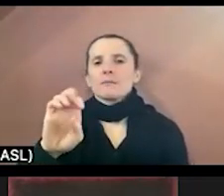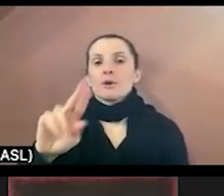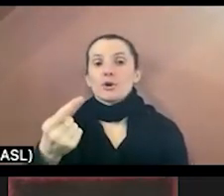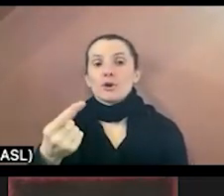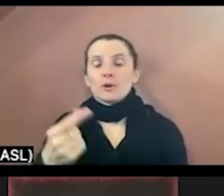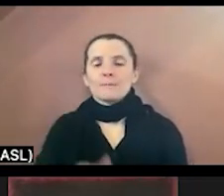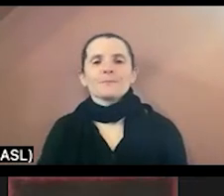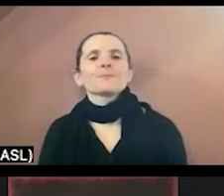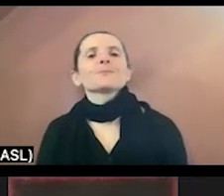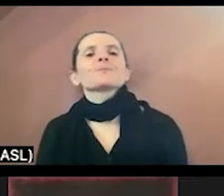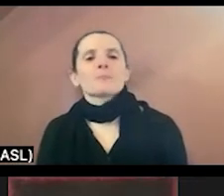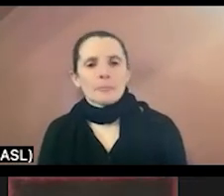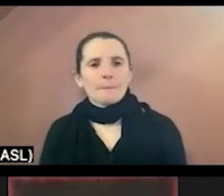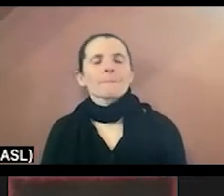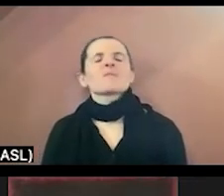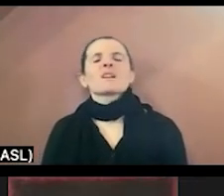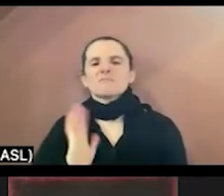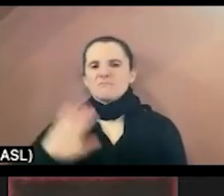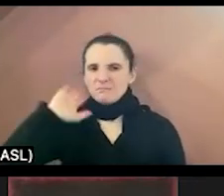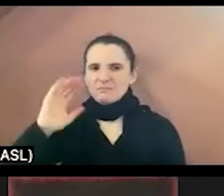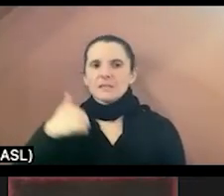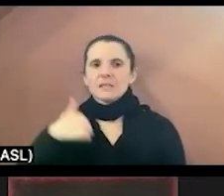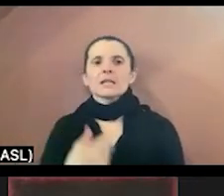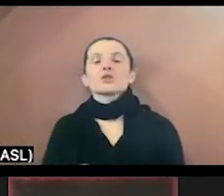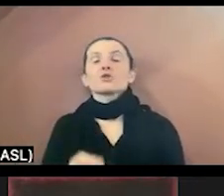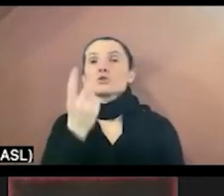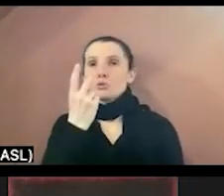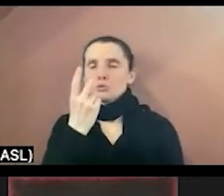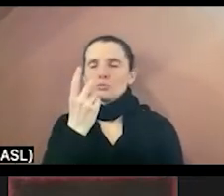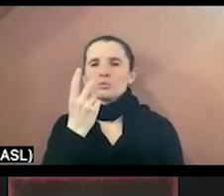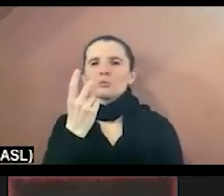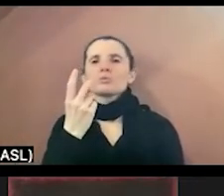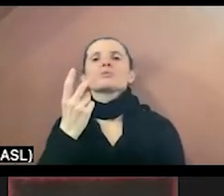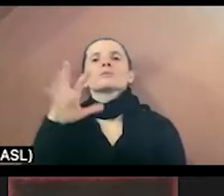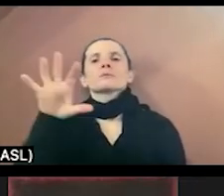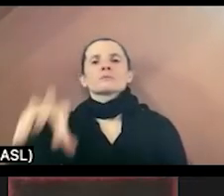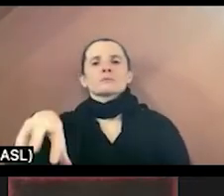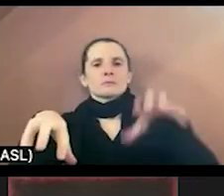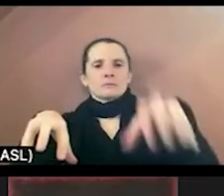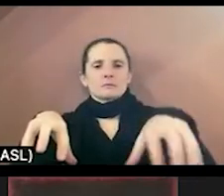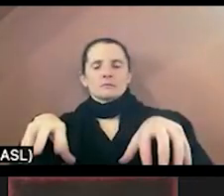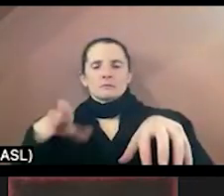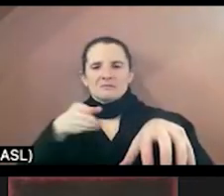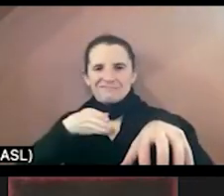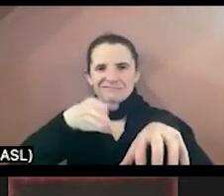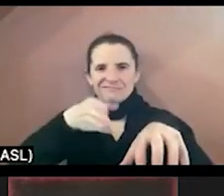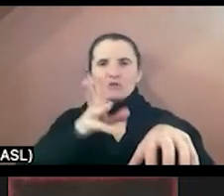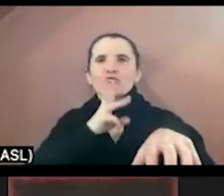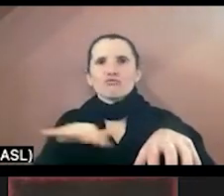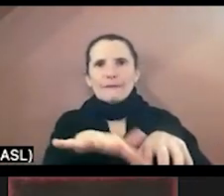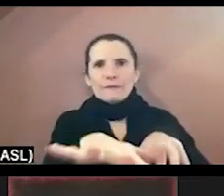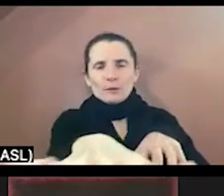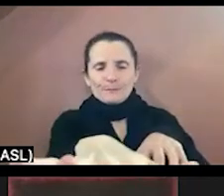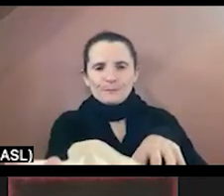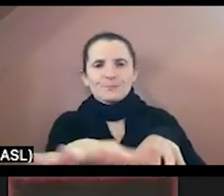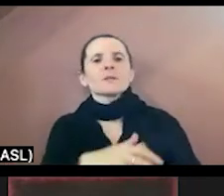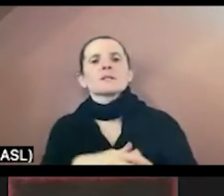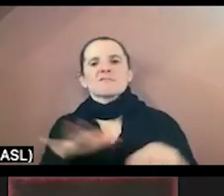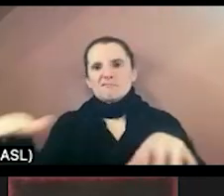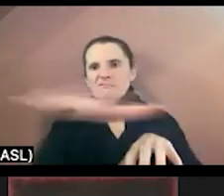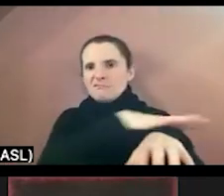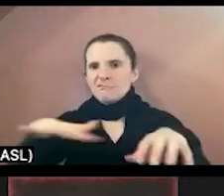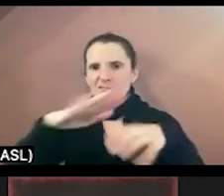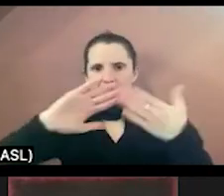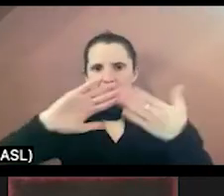and two islands divide the river at some point. From the major of these two islands, the biggest one, there